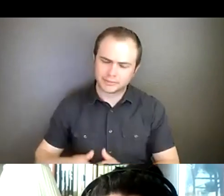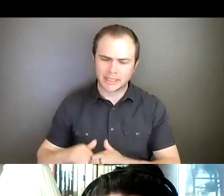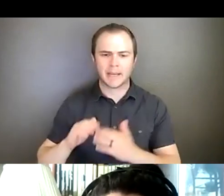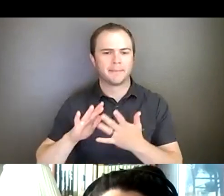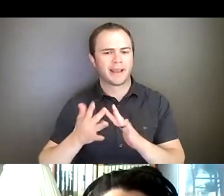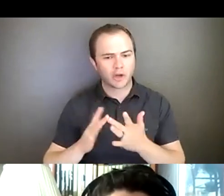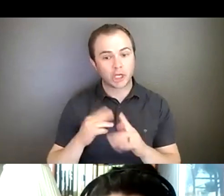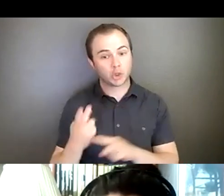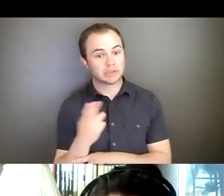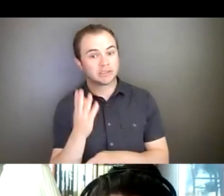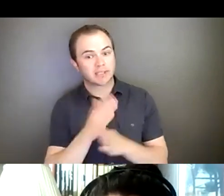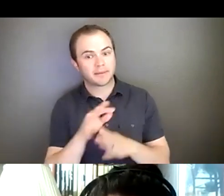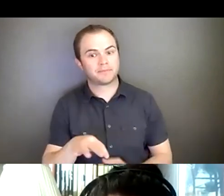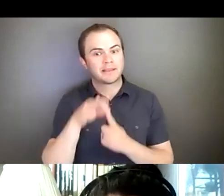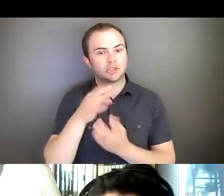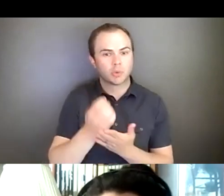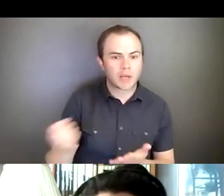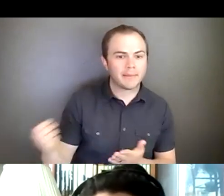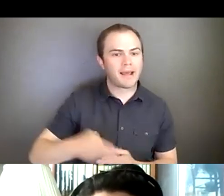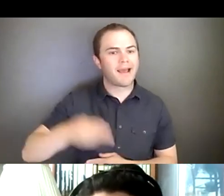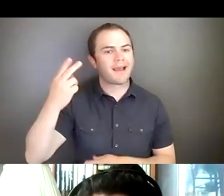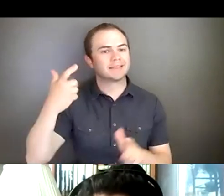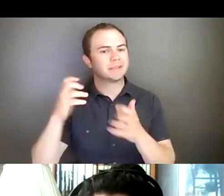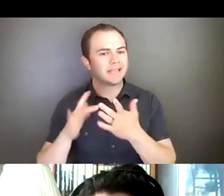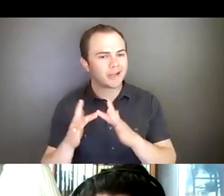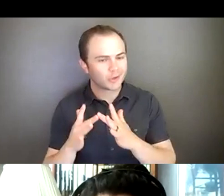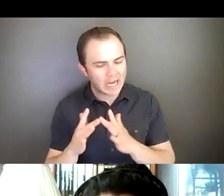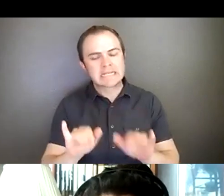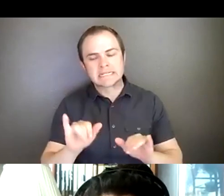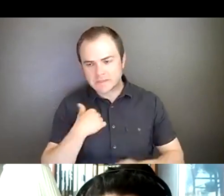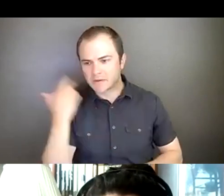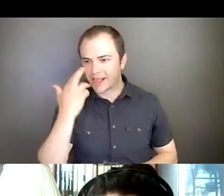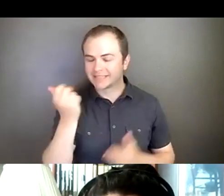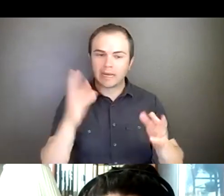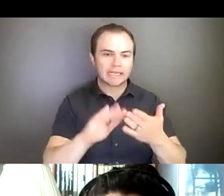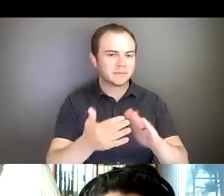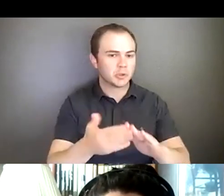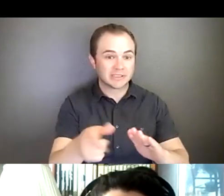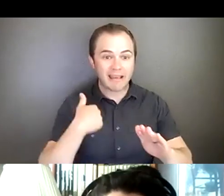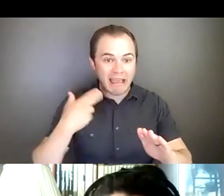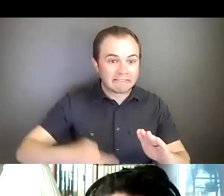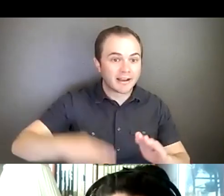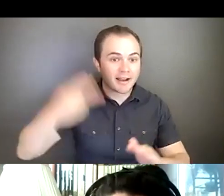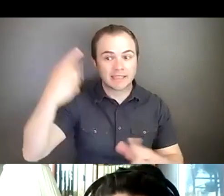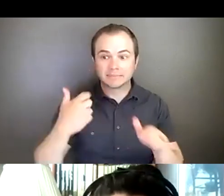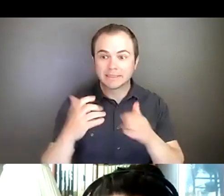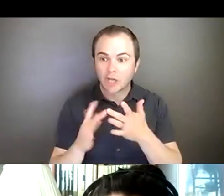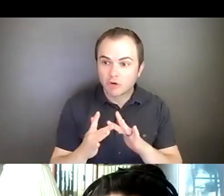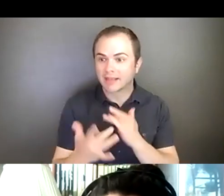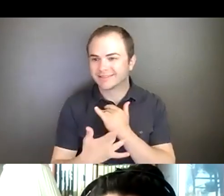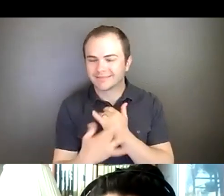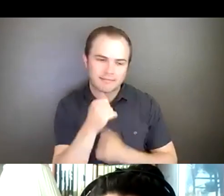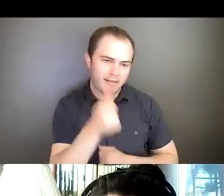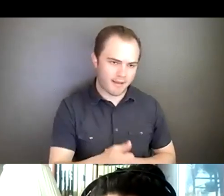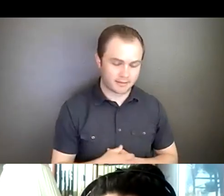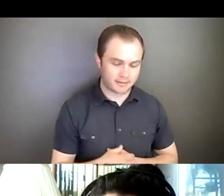we acknowledge is not available in or accessible to many communities. This technology, which for many of us